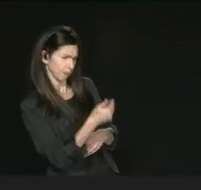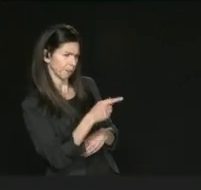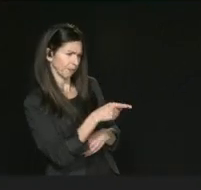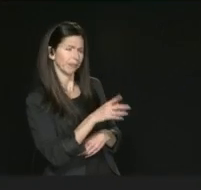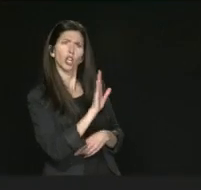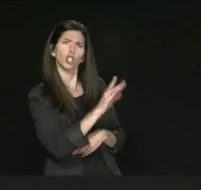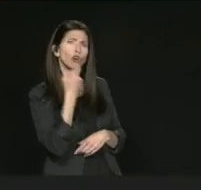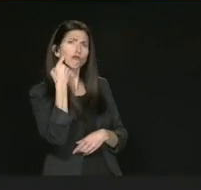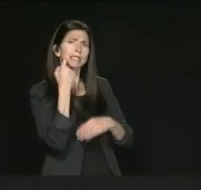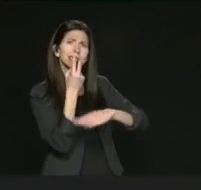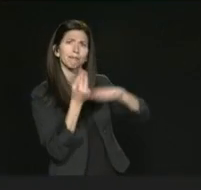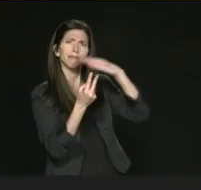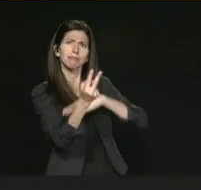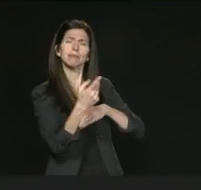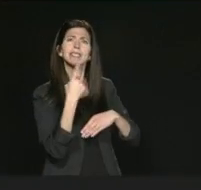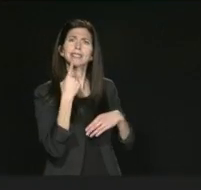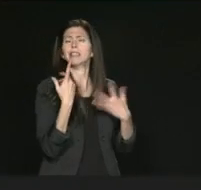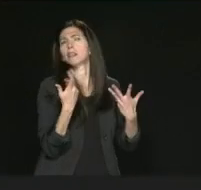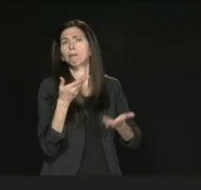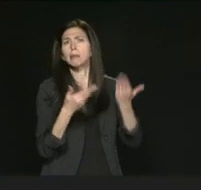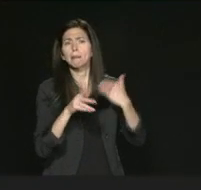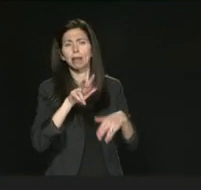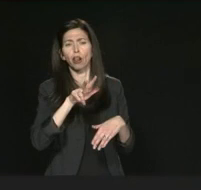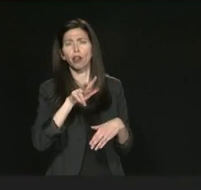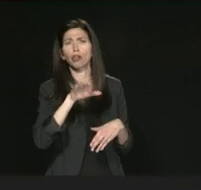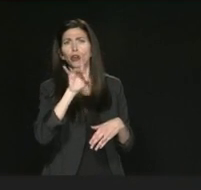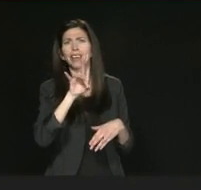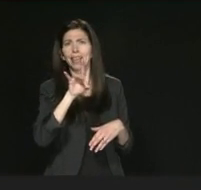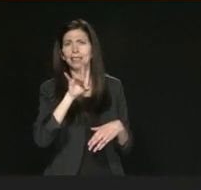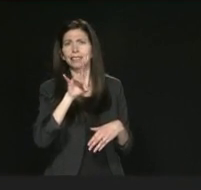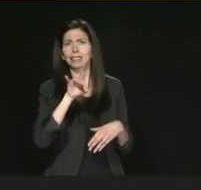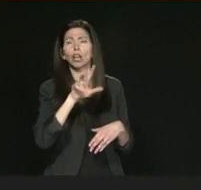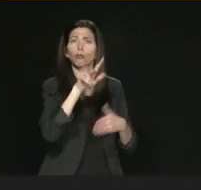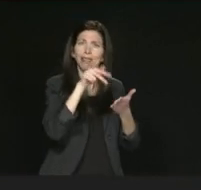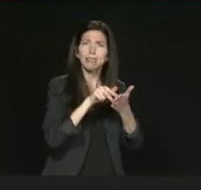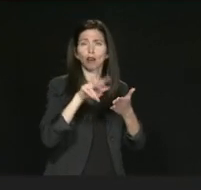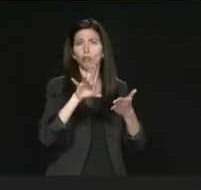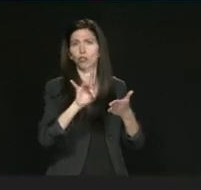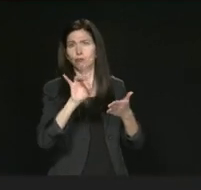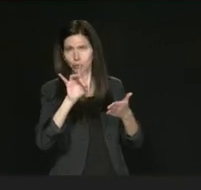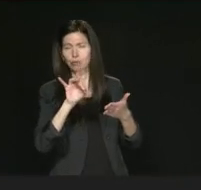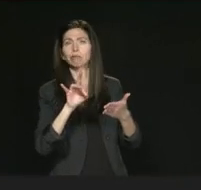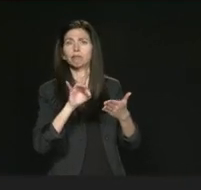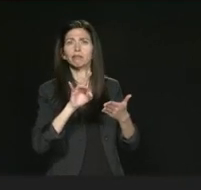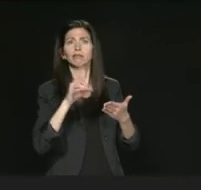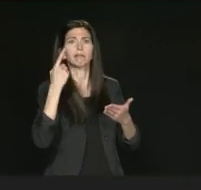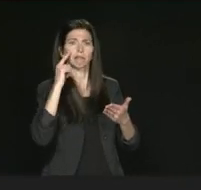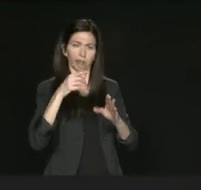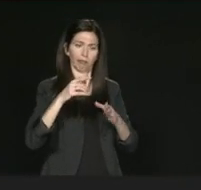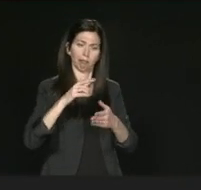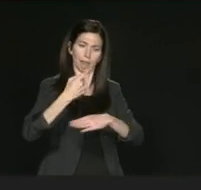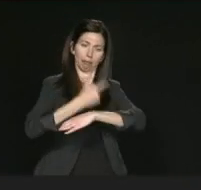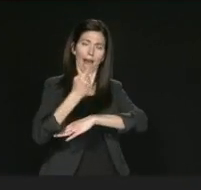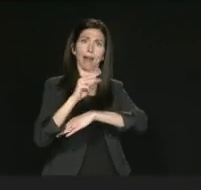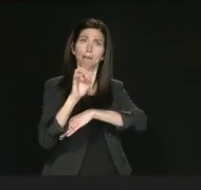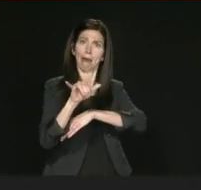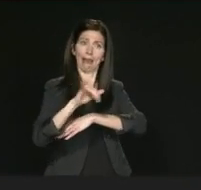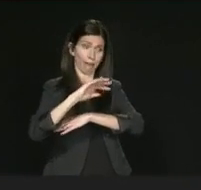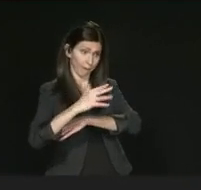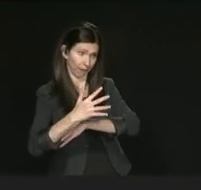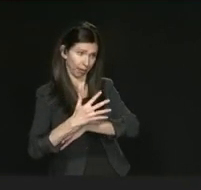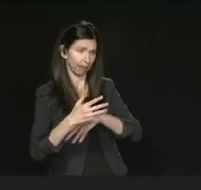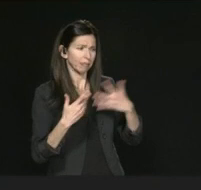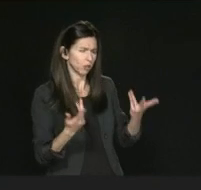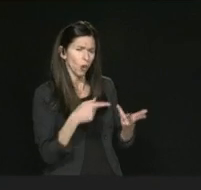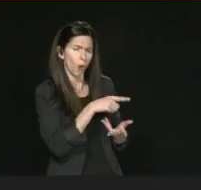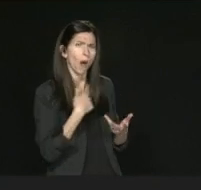May 5th. Obviously, now we're up over 4,000. I'm wondering what you can tell us that means about where we are in the outbreak, about the control measures in